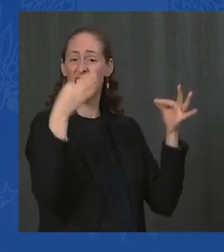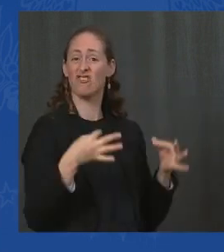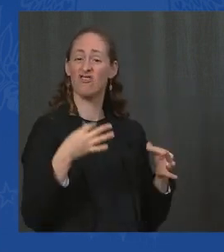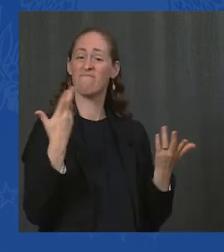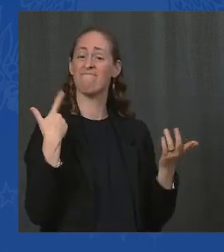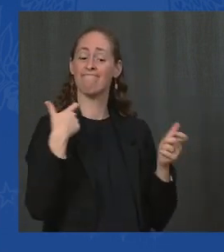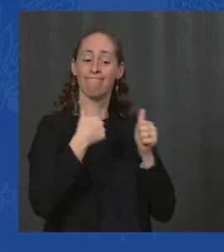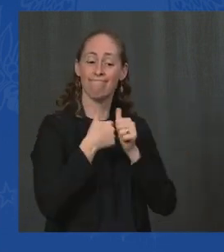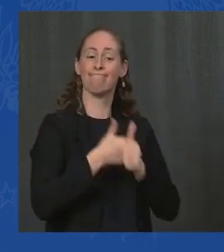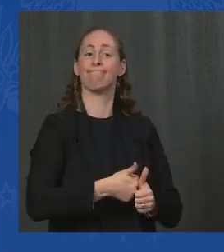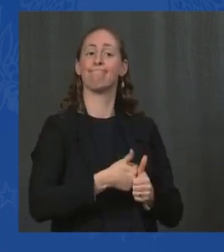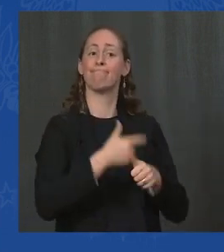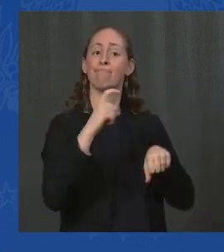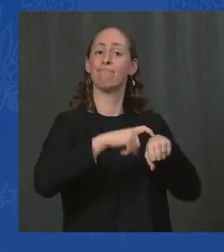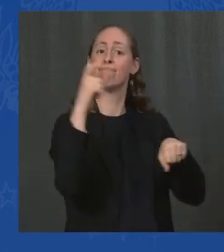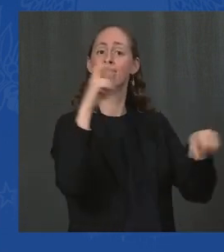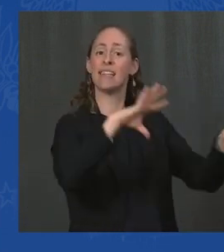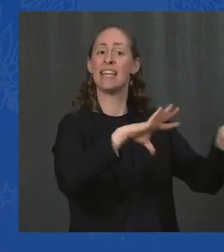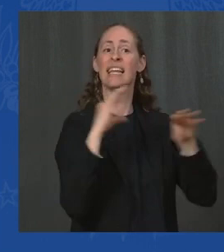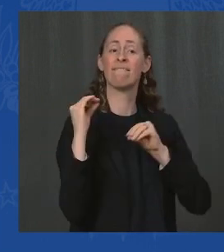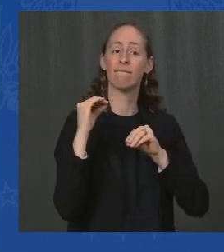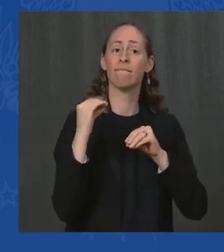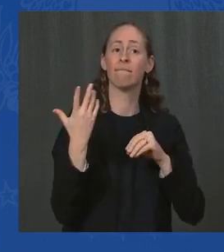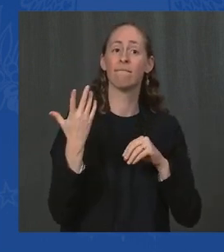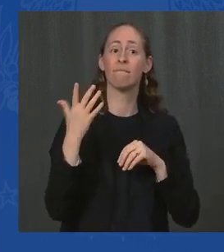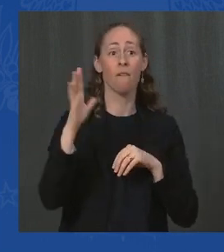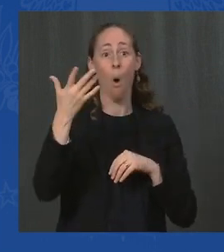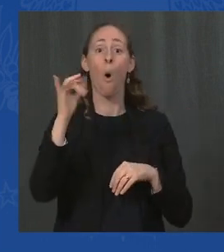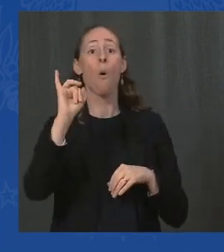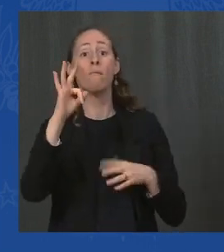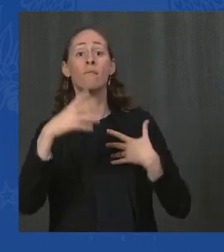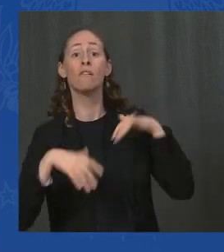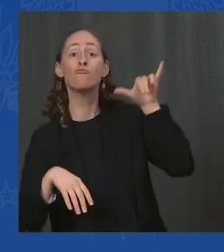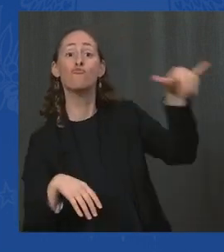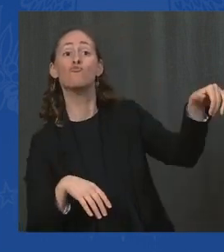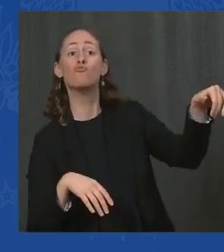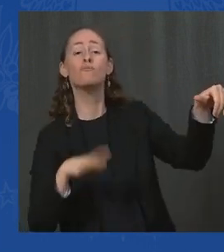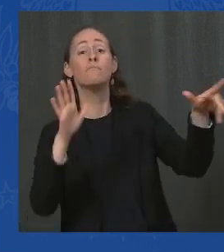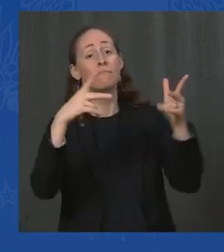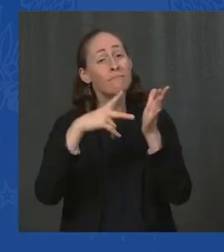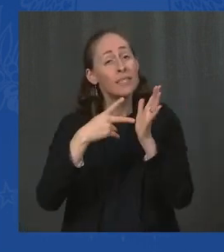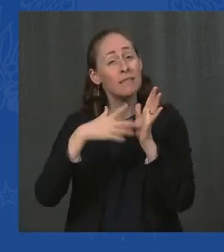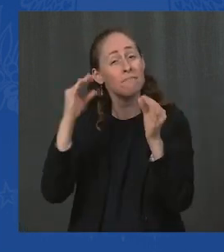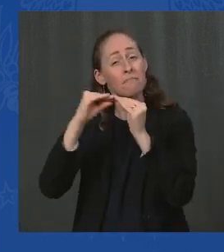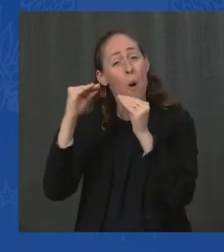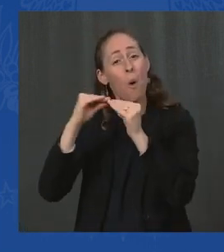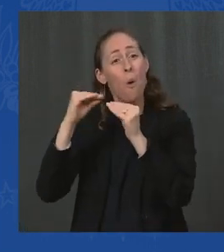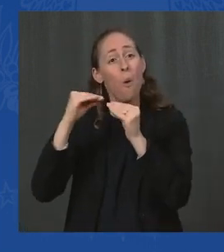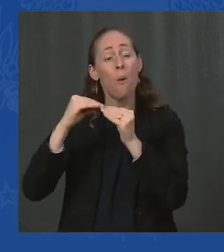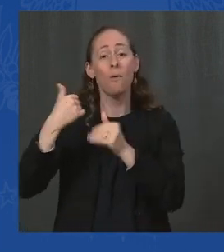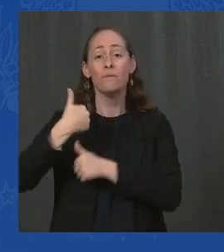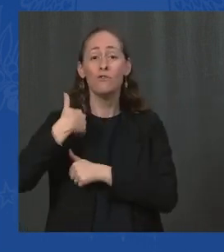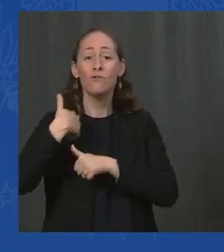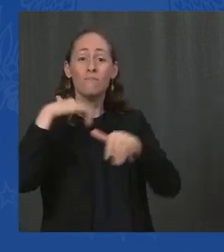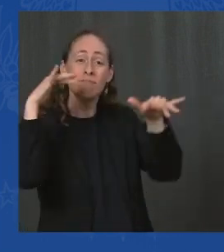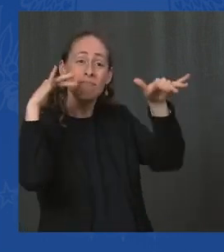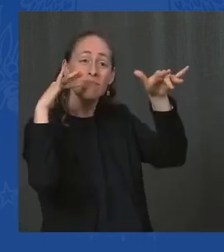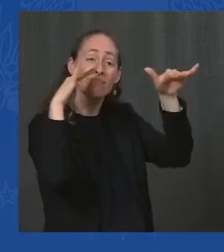or say we weren't leaving and commit another tens of thousands more troops going back to